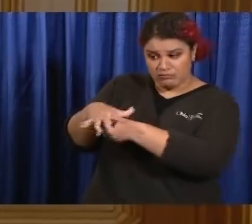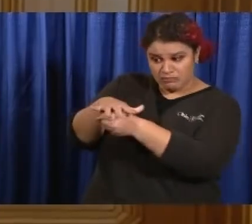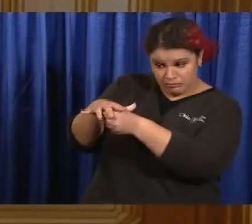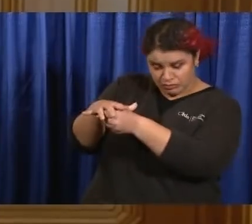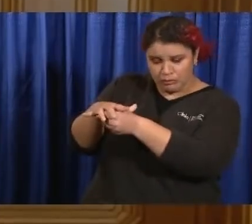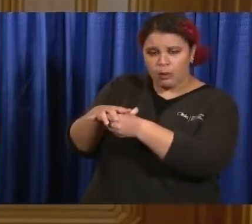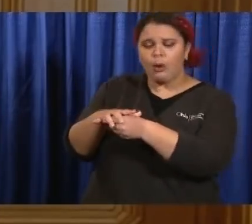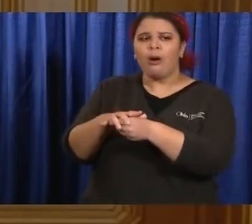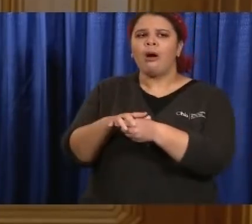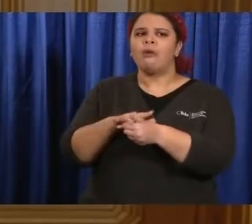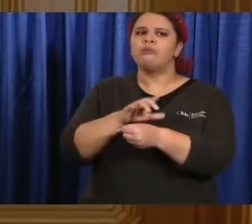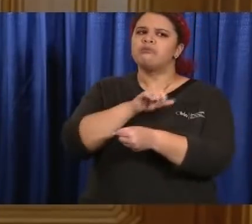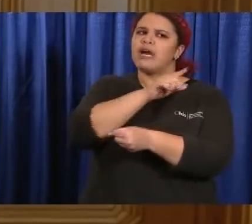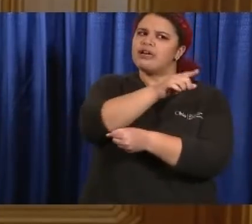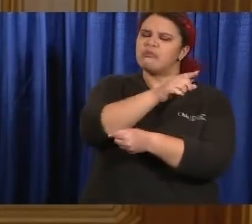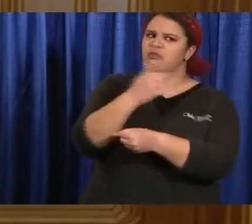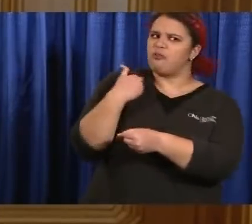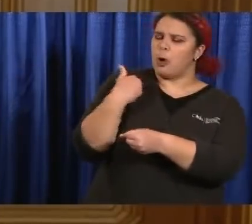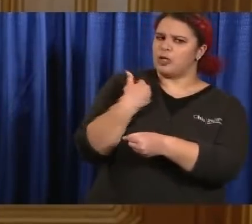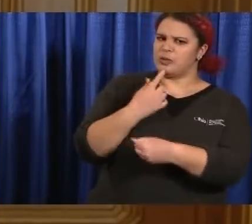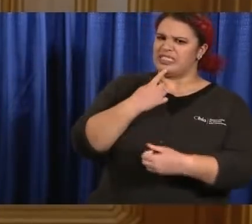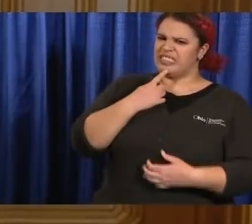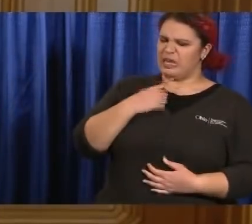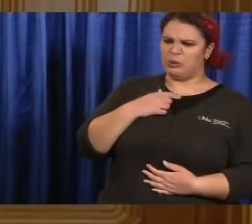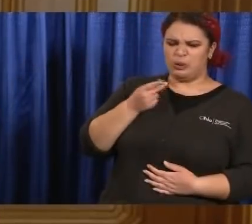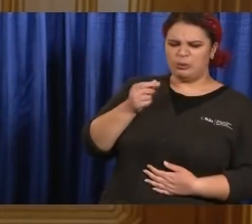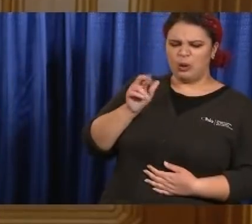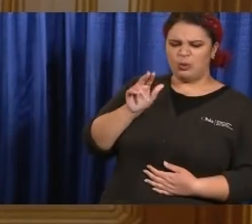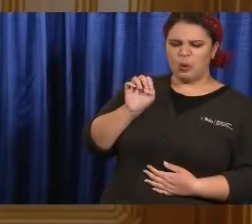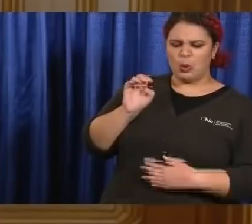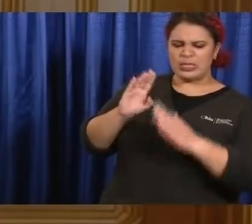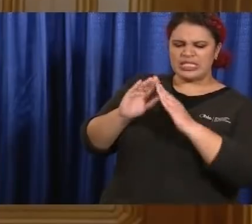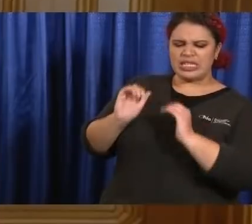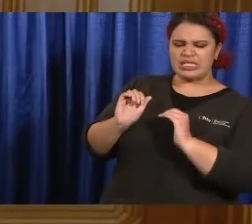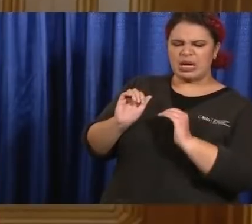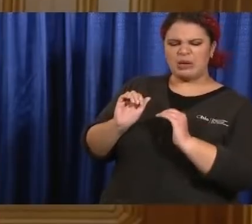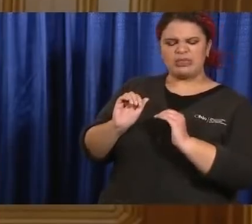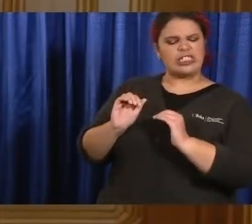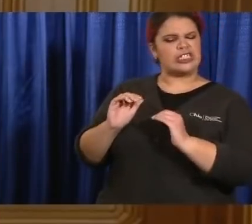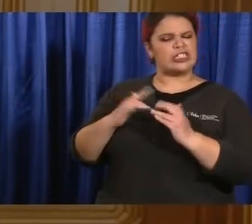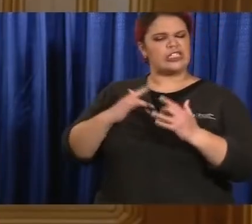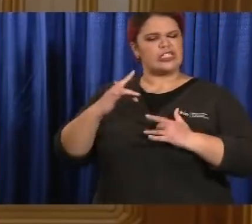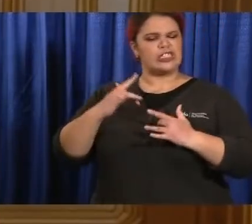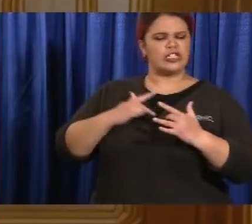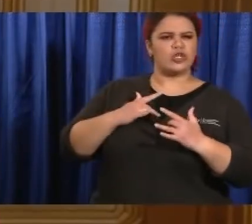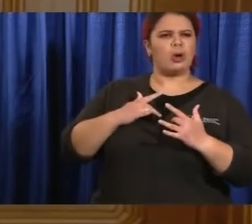ability of that system to track people after they've been released from prison. How does that dovetail with this decision?